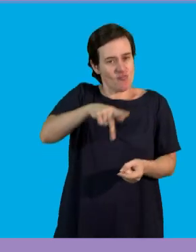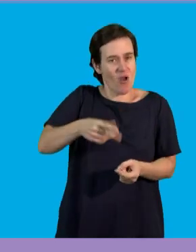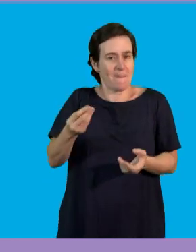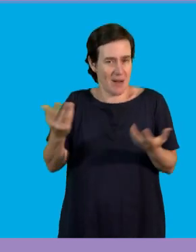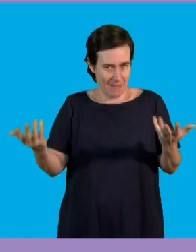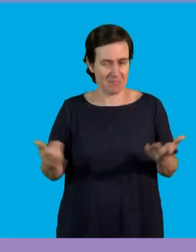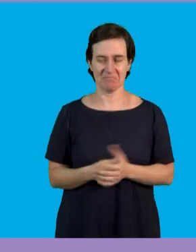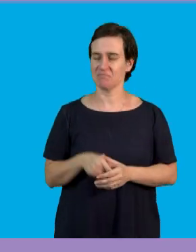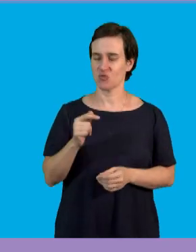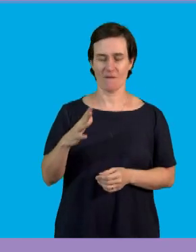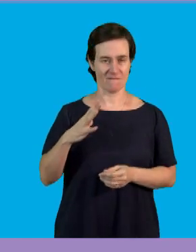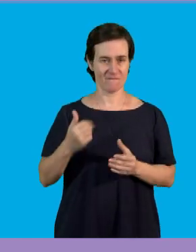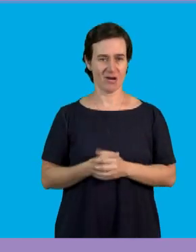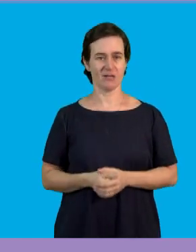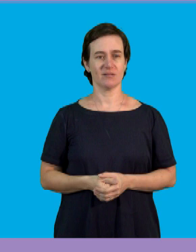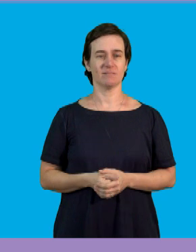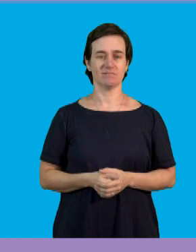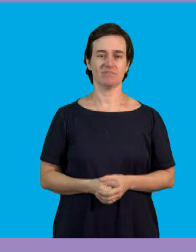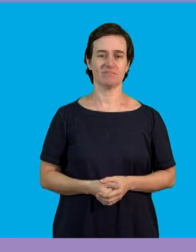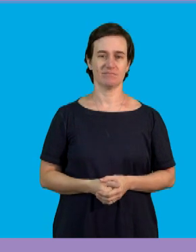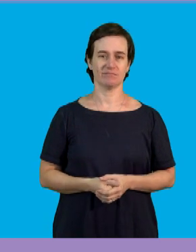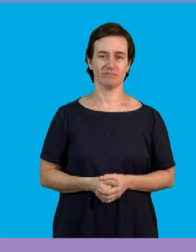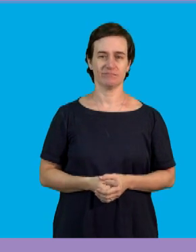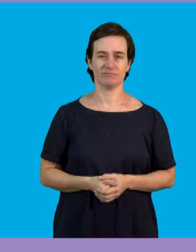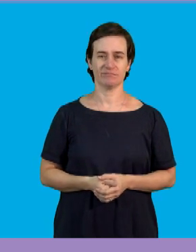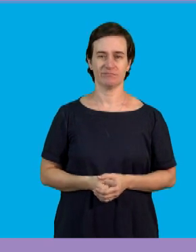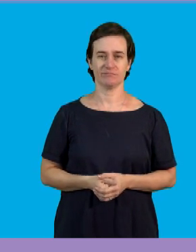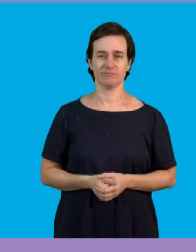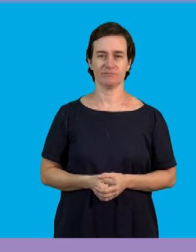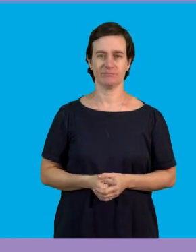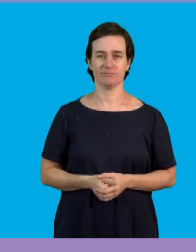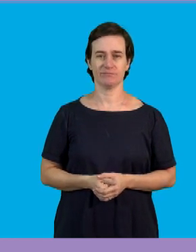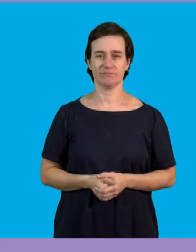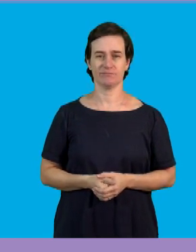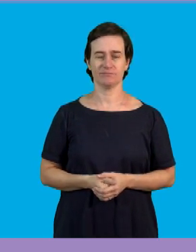number, so we've listed 49 using its prime factors.